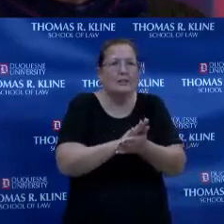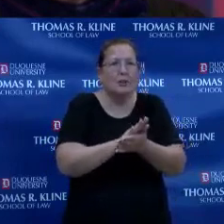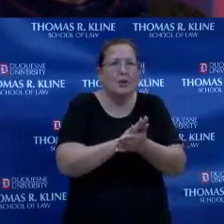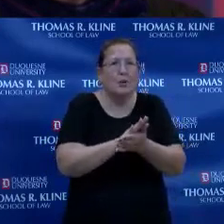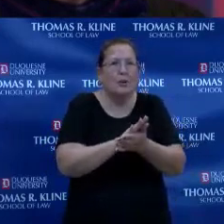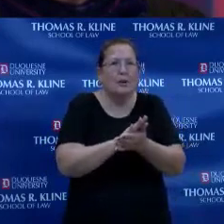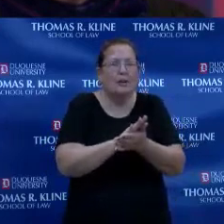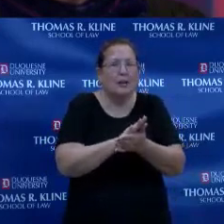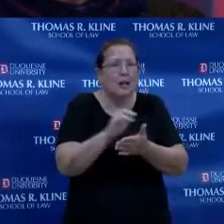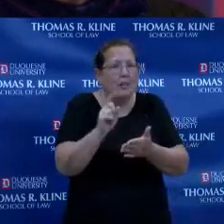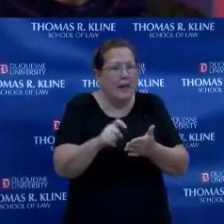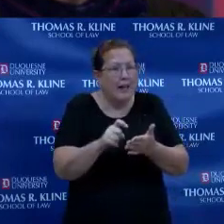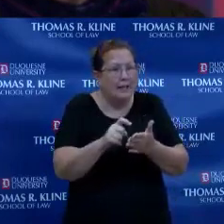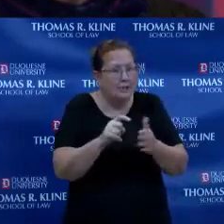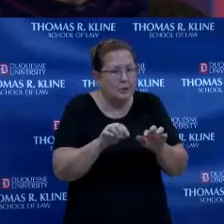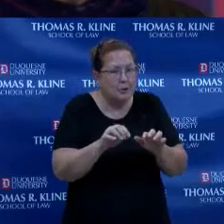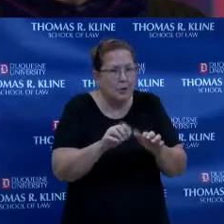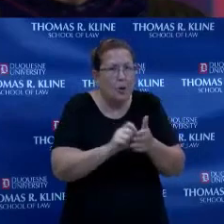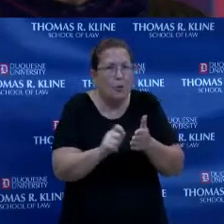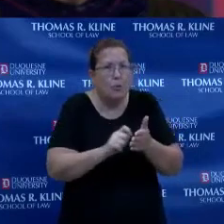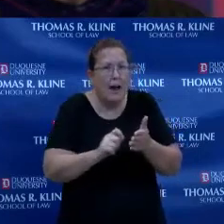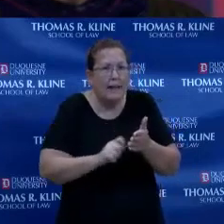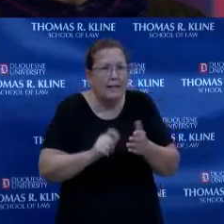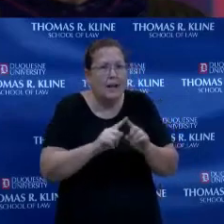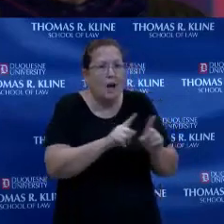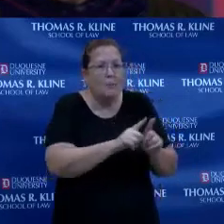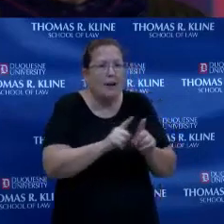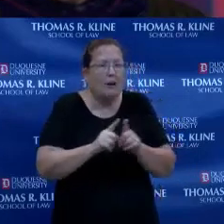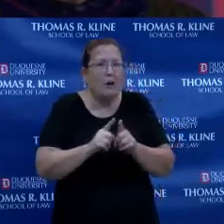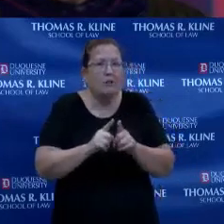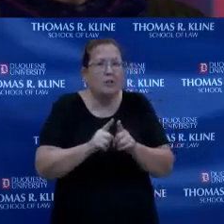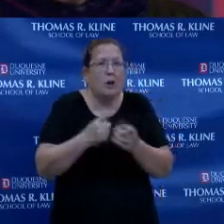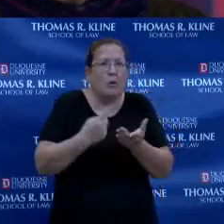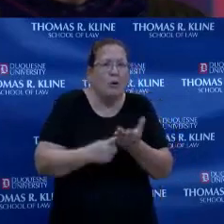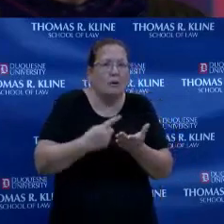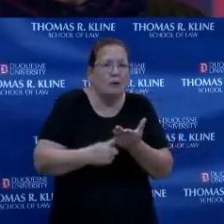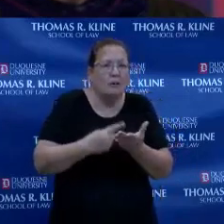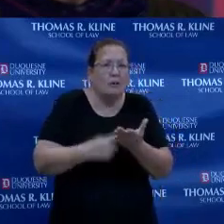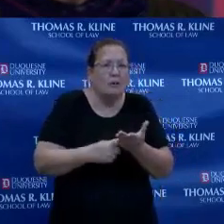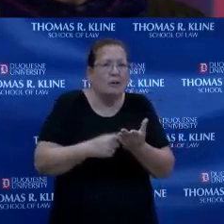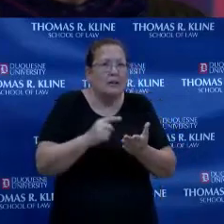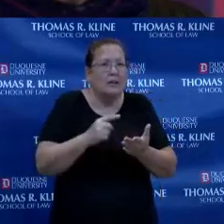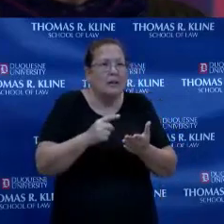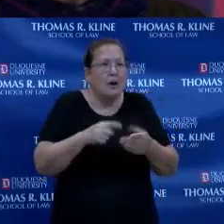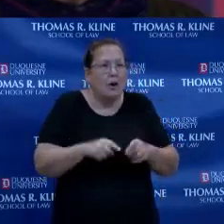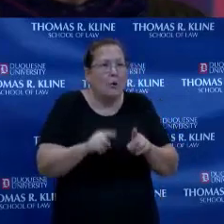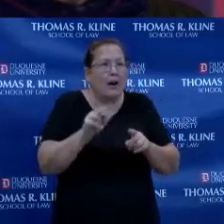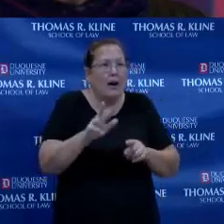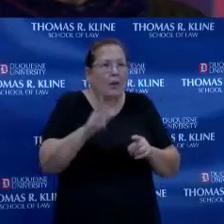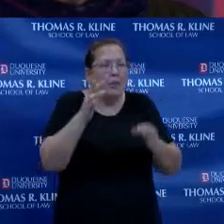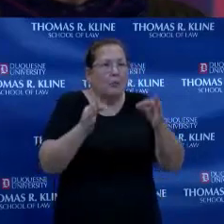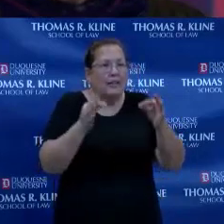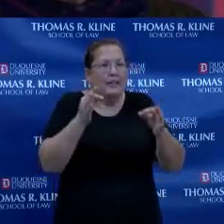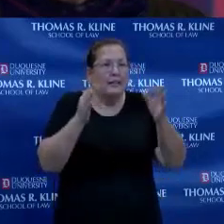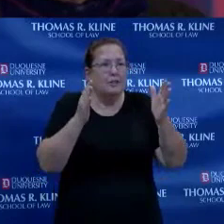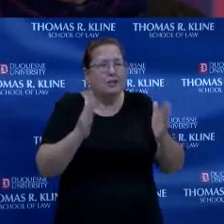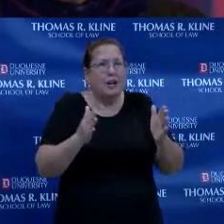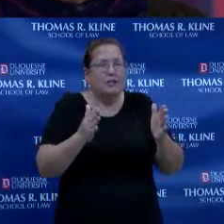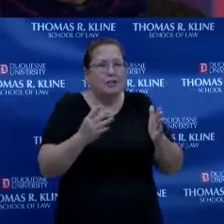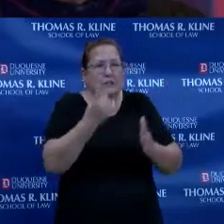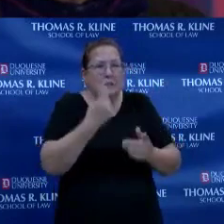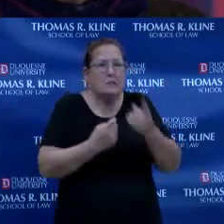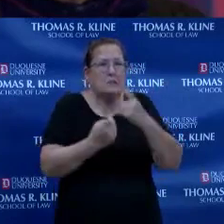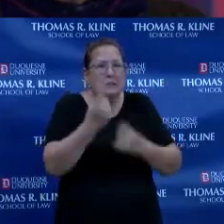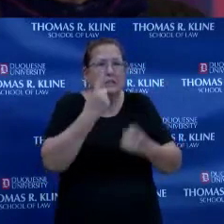want us to write it, but they wanted us to argue it while three judges hammered us with questions as we tried to please the